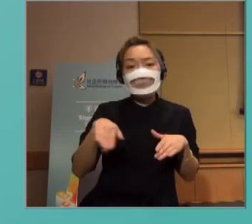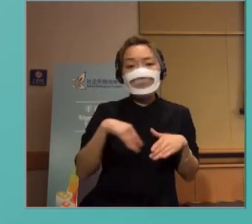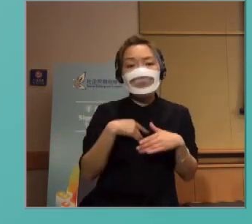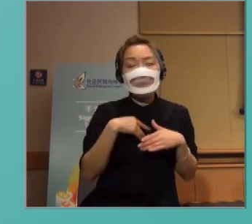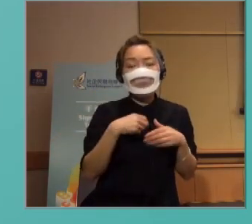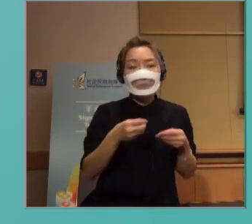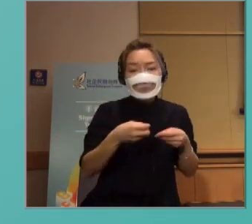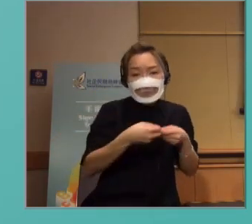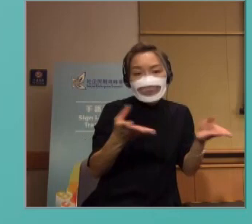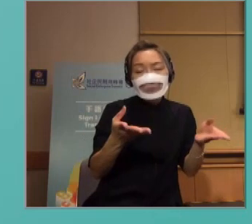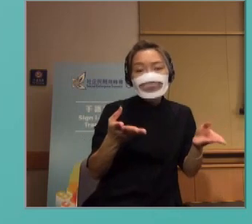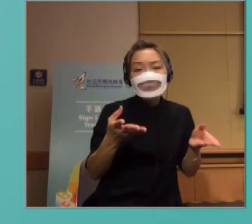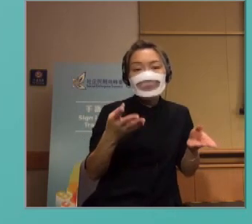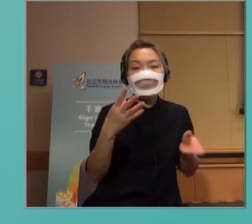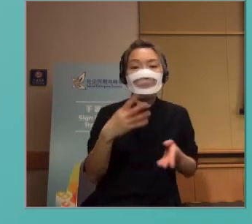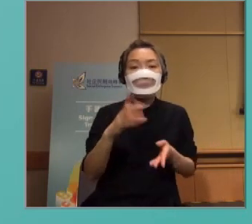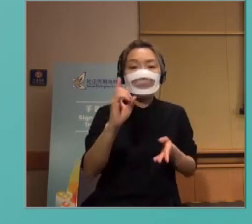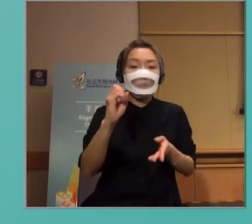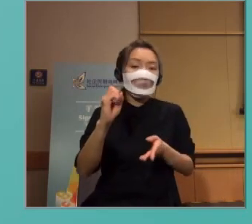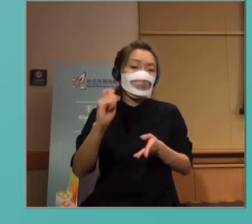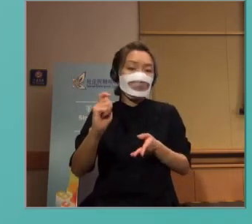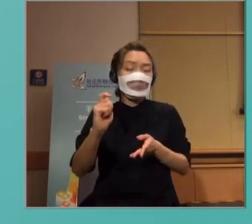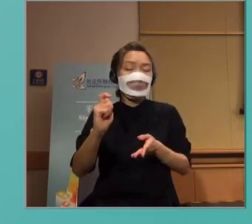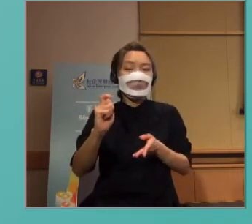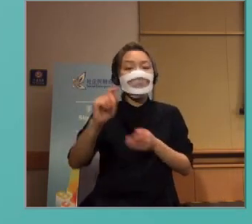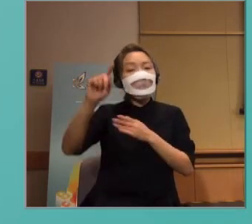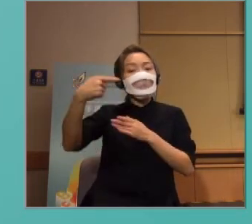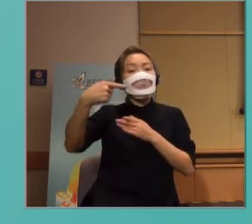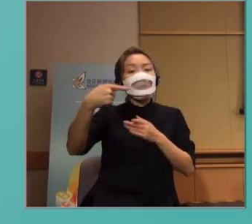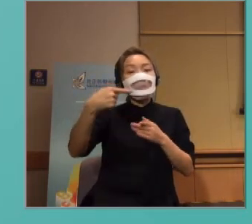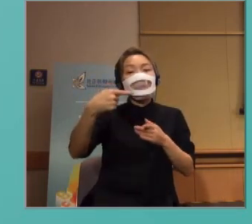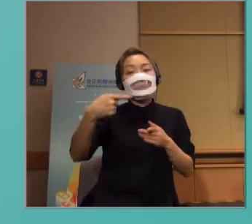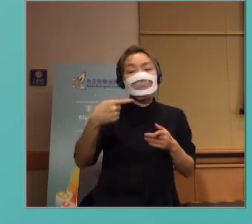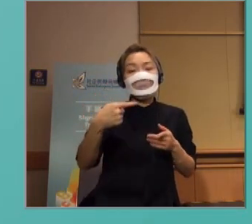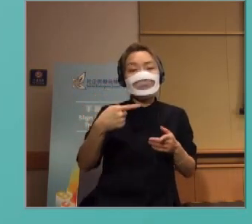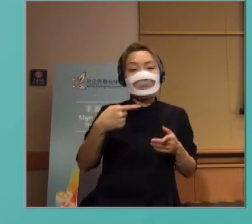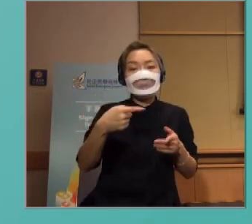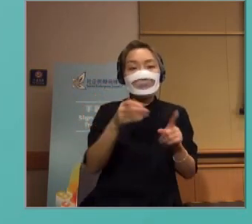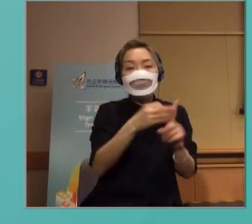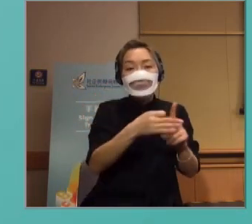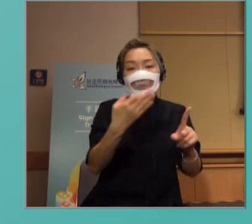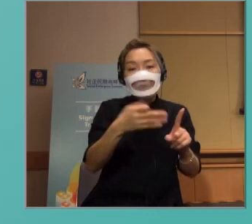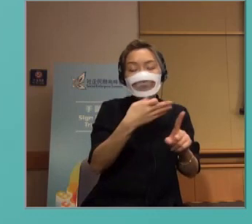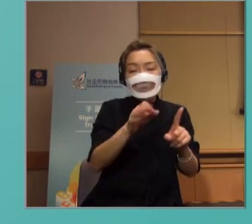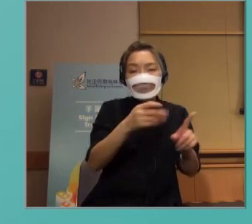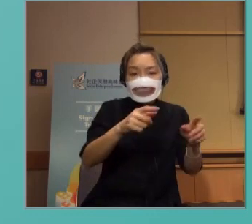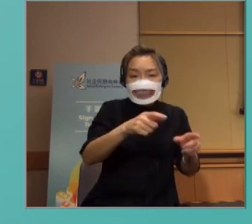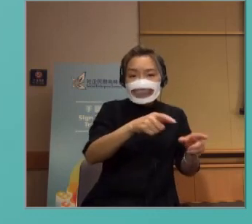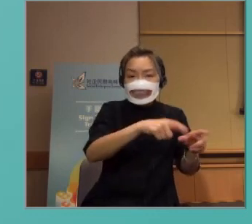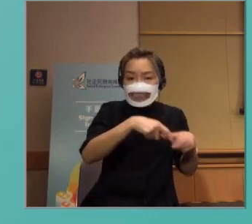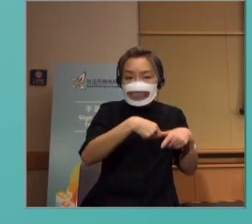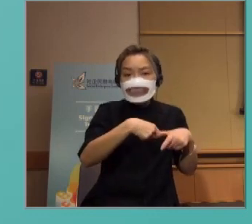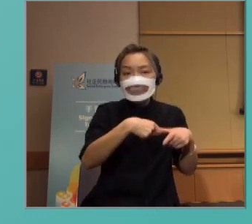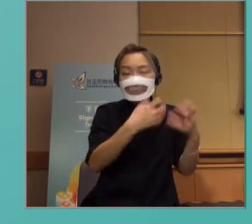charity that they can sell for fundraising. So instead of selling mugs and T-shirts in the past, or just